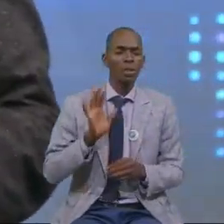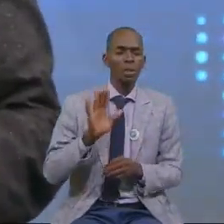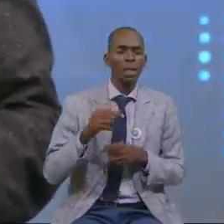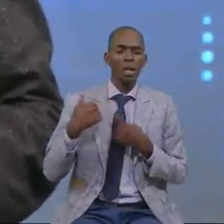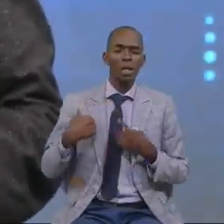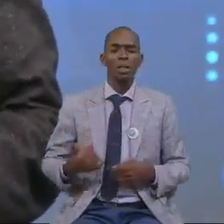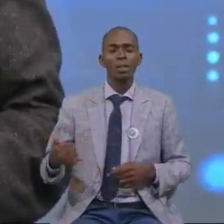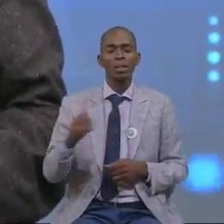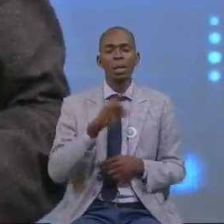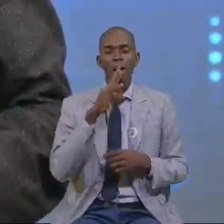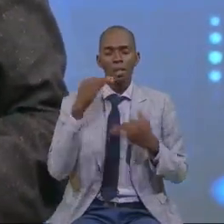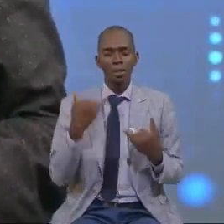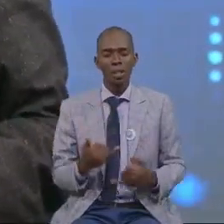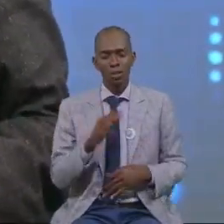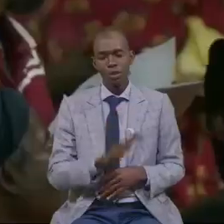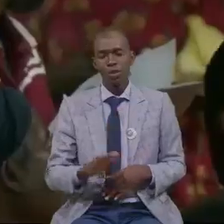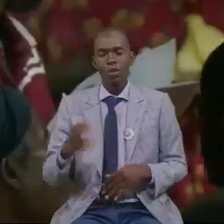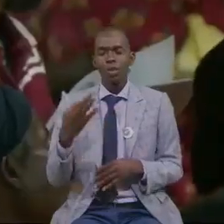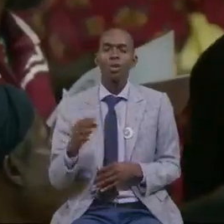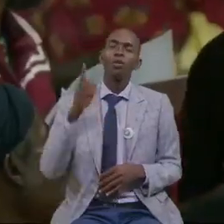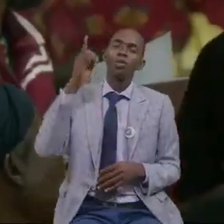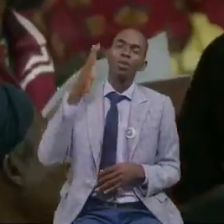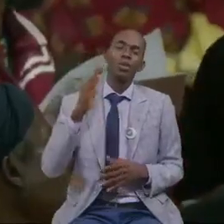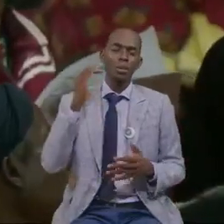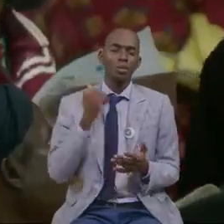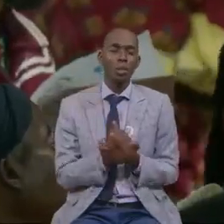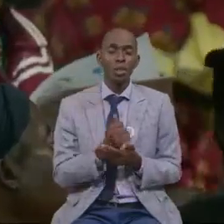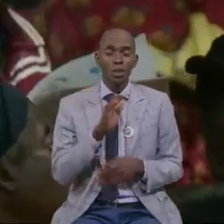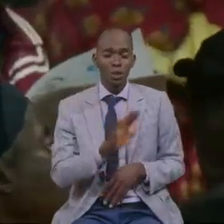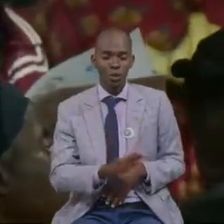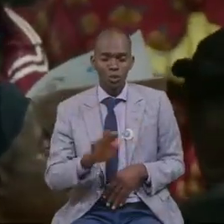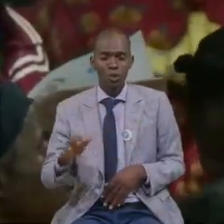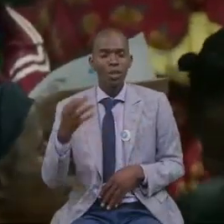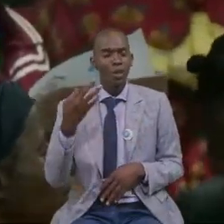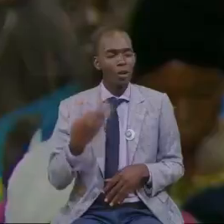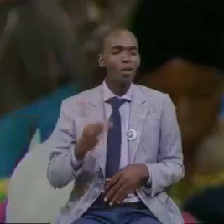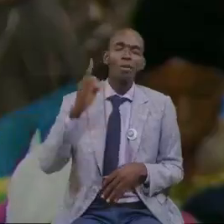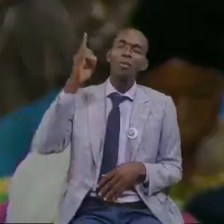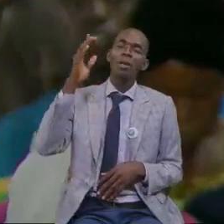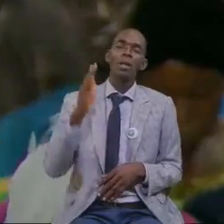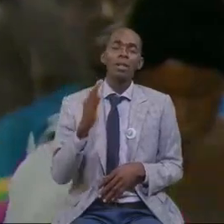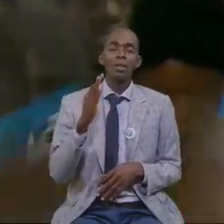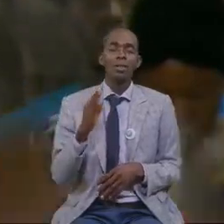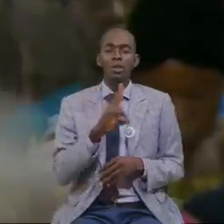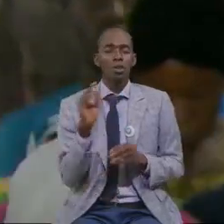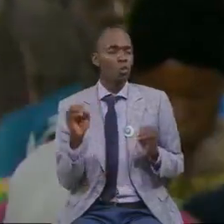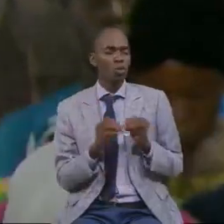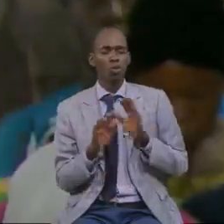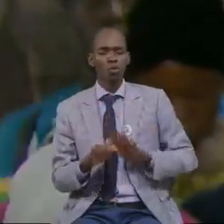now children of God. Children of God. No more children of